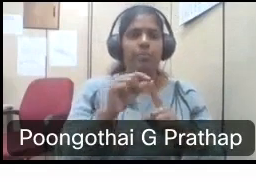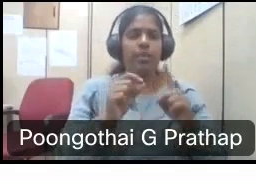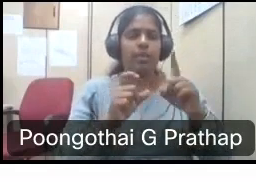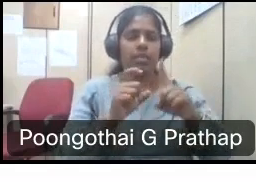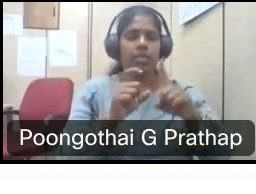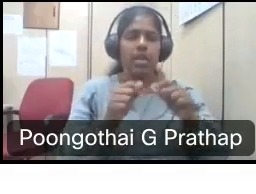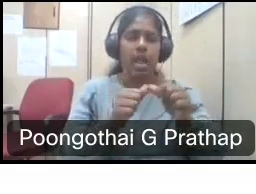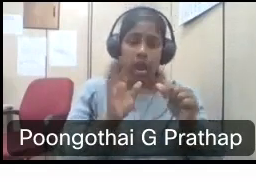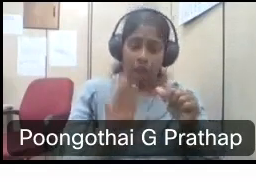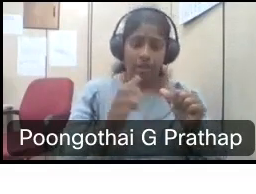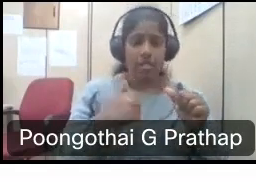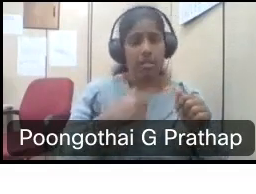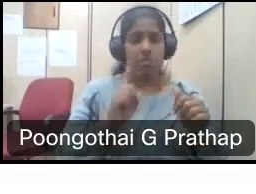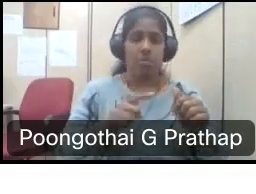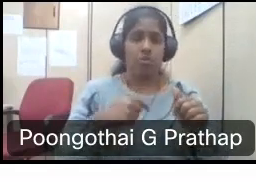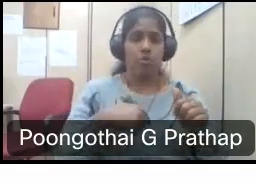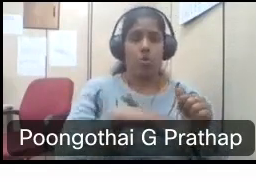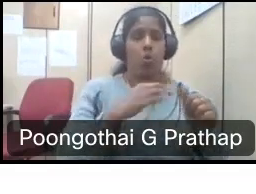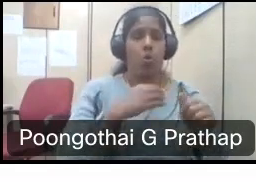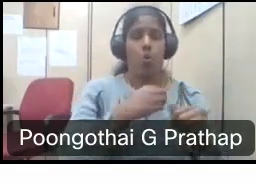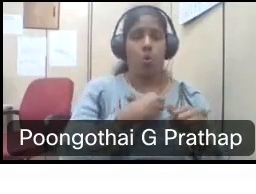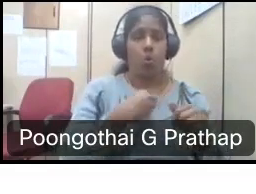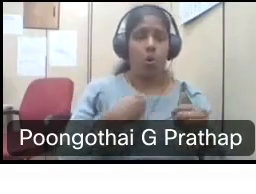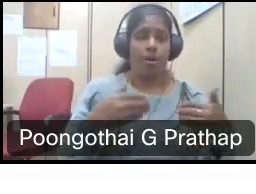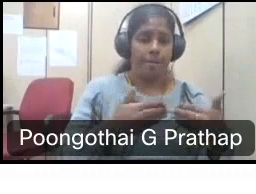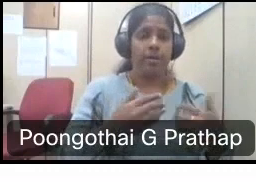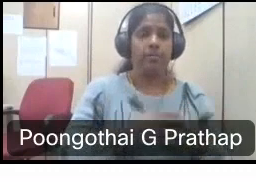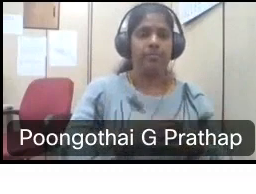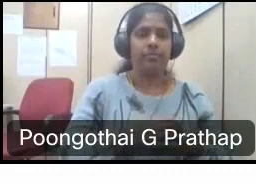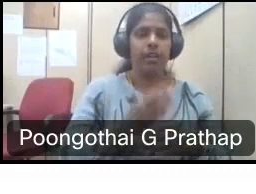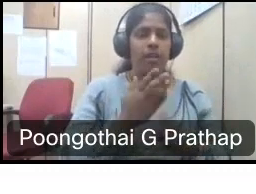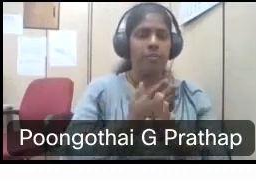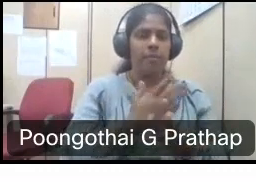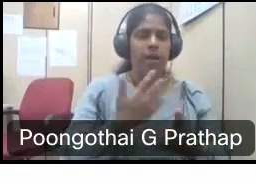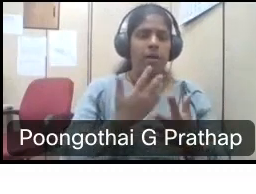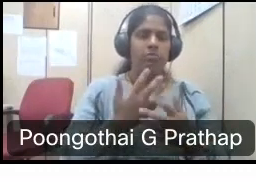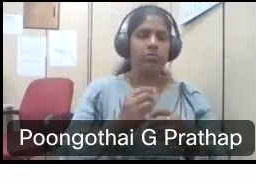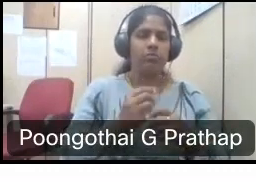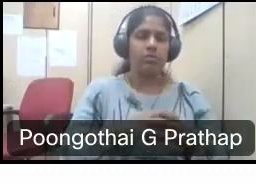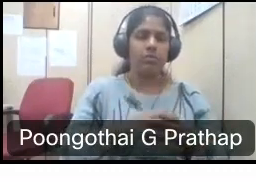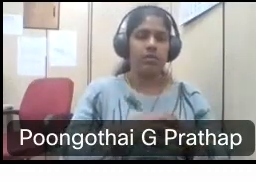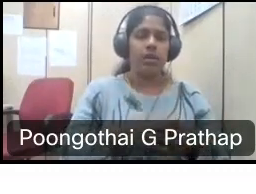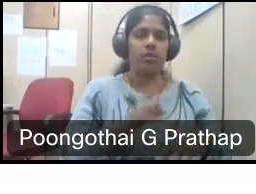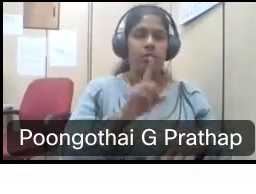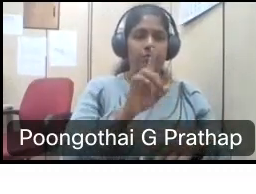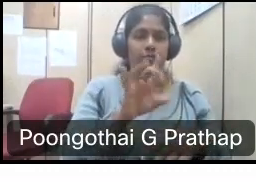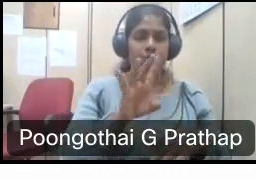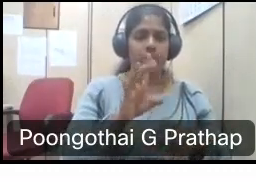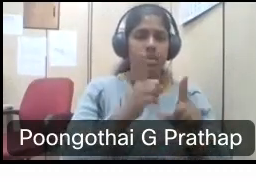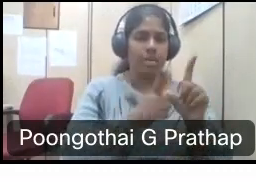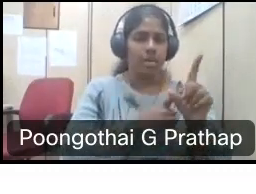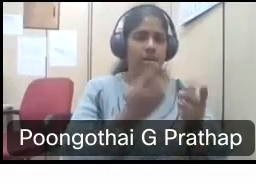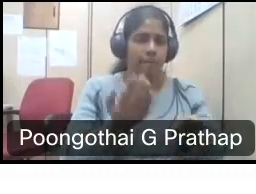device closure. So what I said before, I want to tell you a story of a 14-year-old boy who was very, very